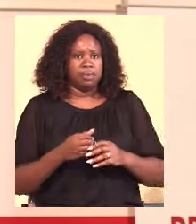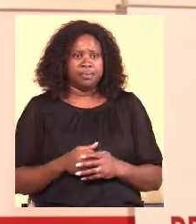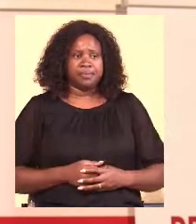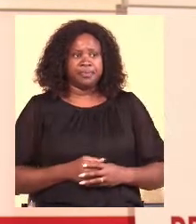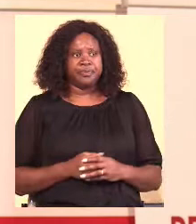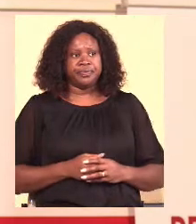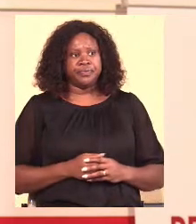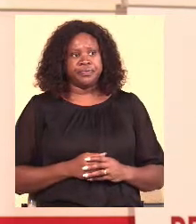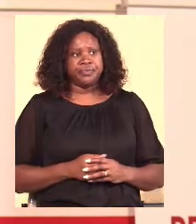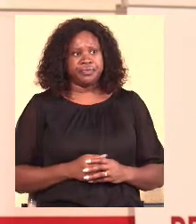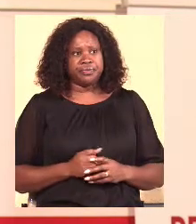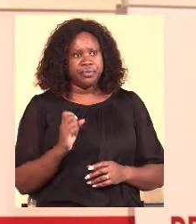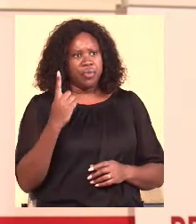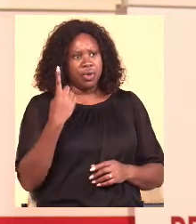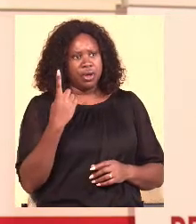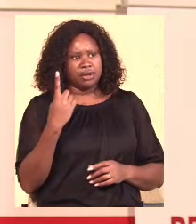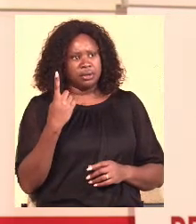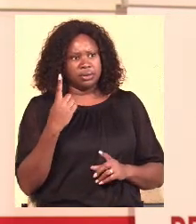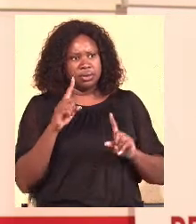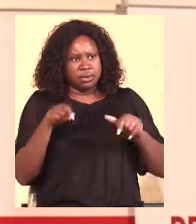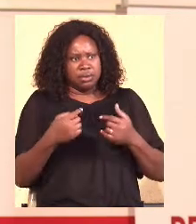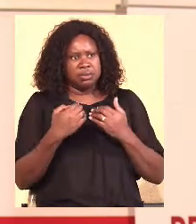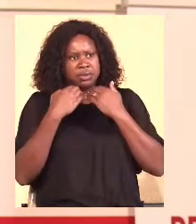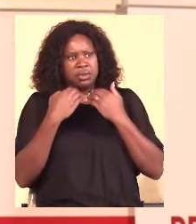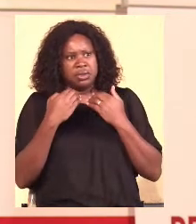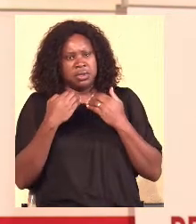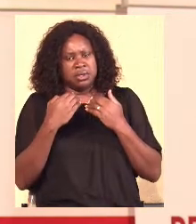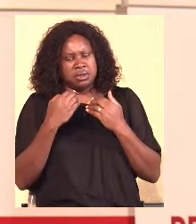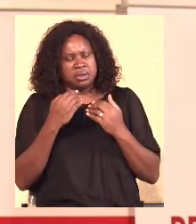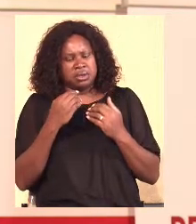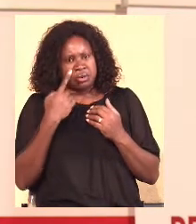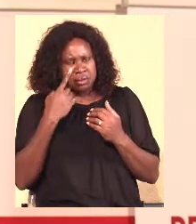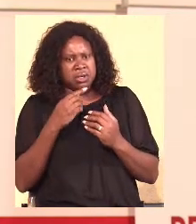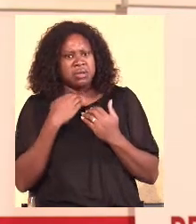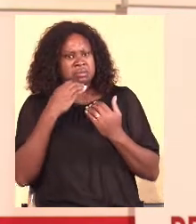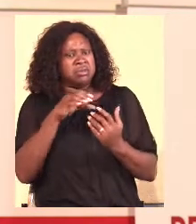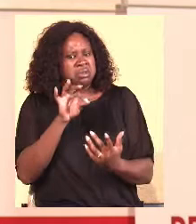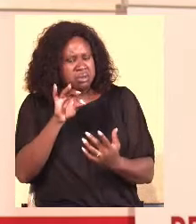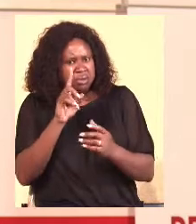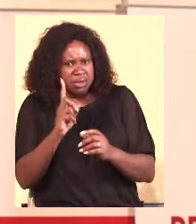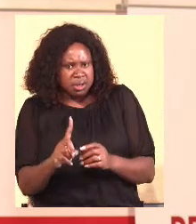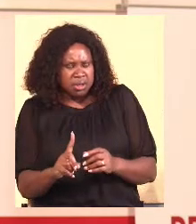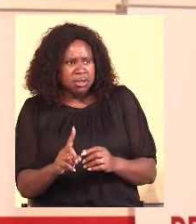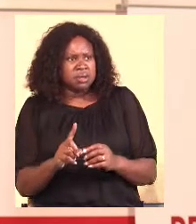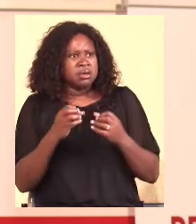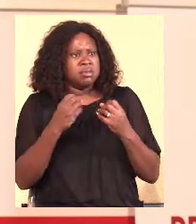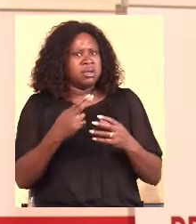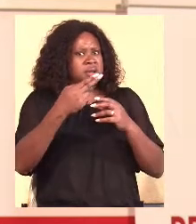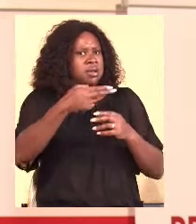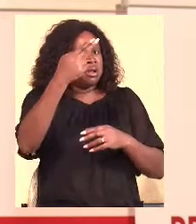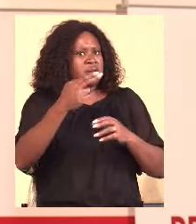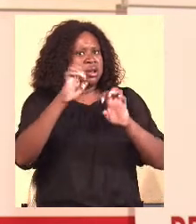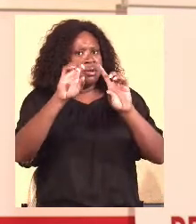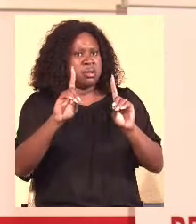of the things that was evident through the survey and the assessment is that most of our higher